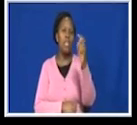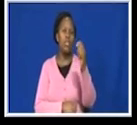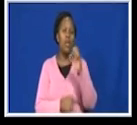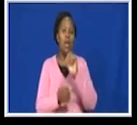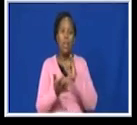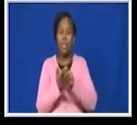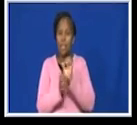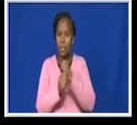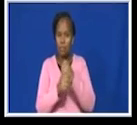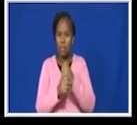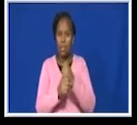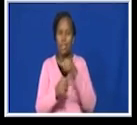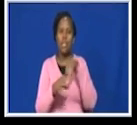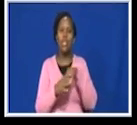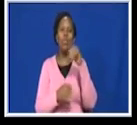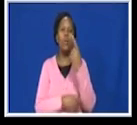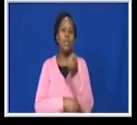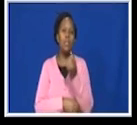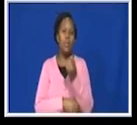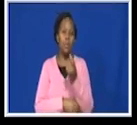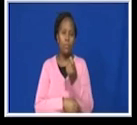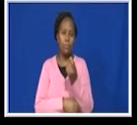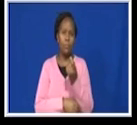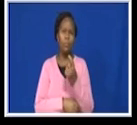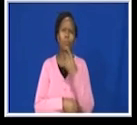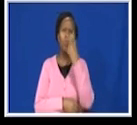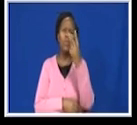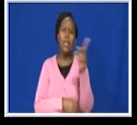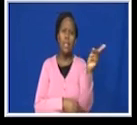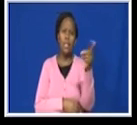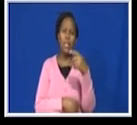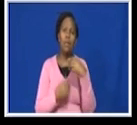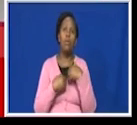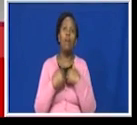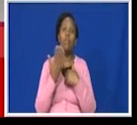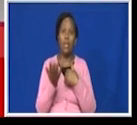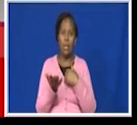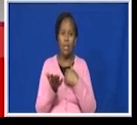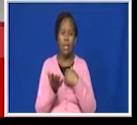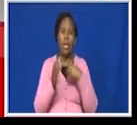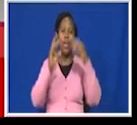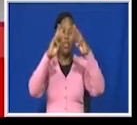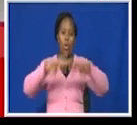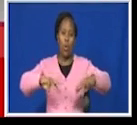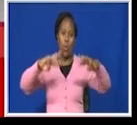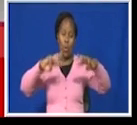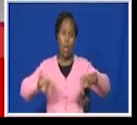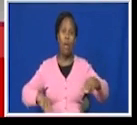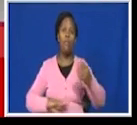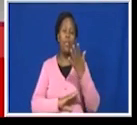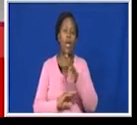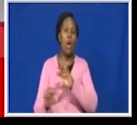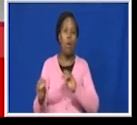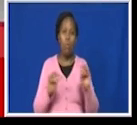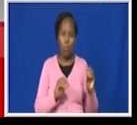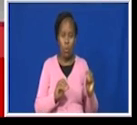made in 1 second. So if you look at the diagram, for example, the wave moves